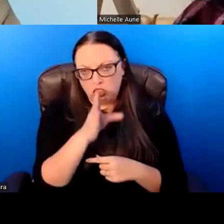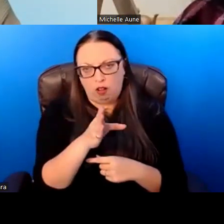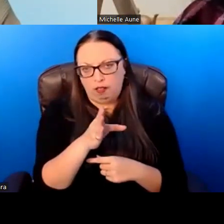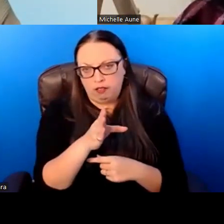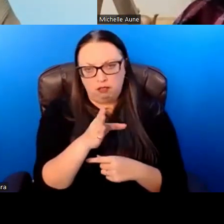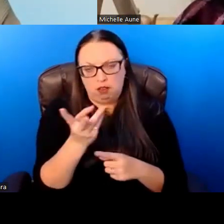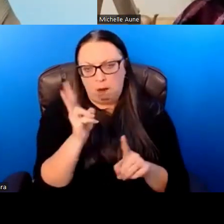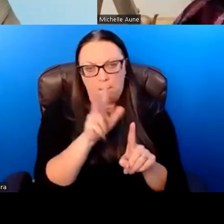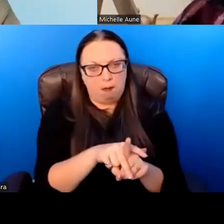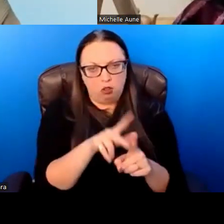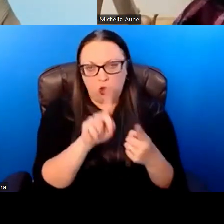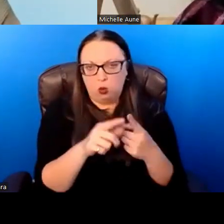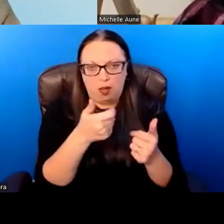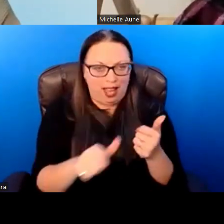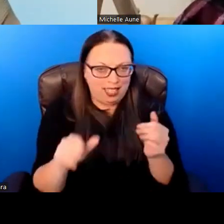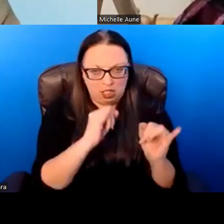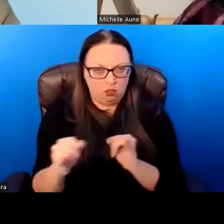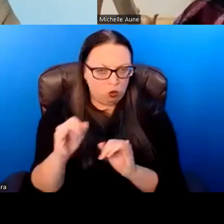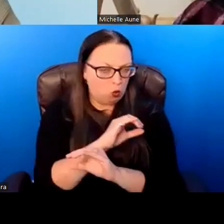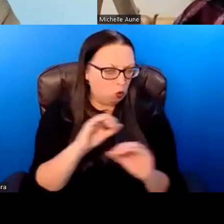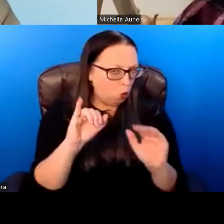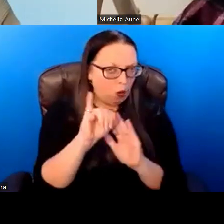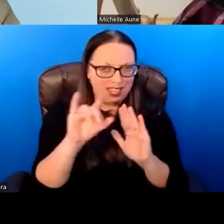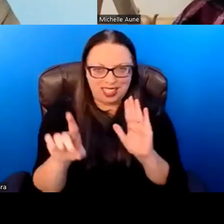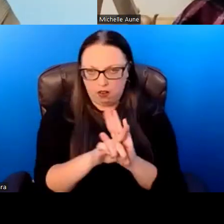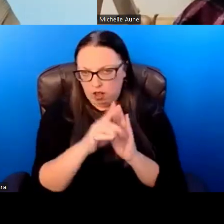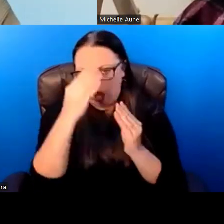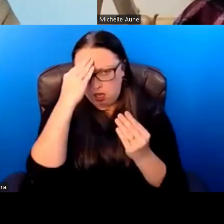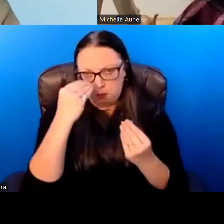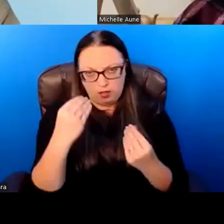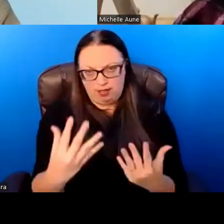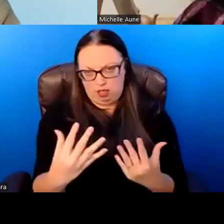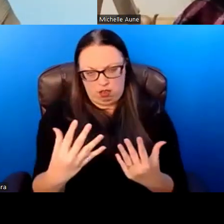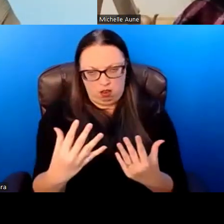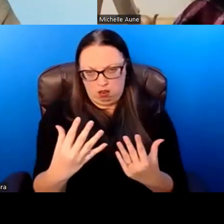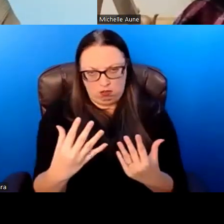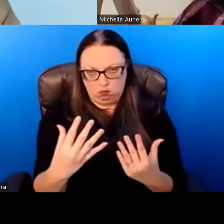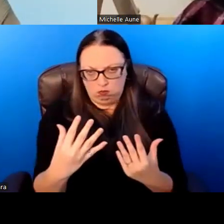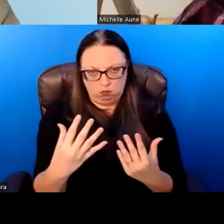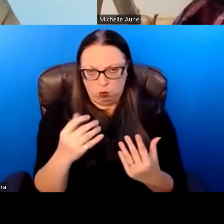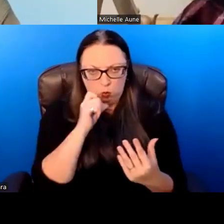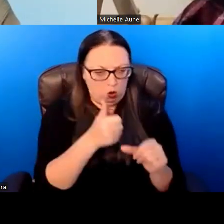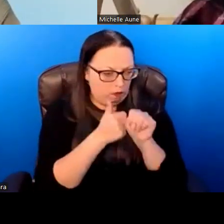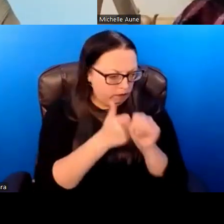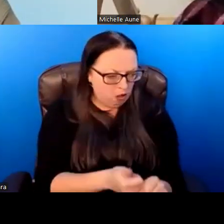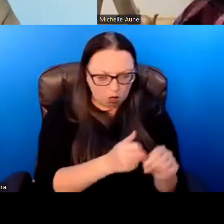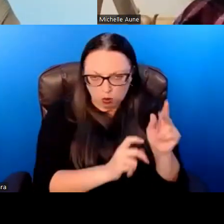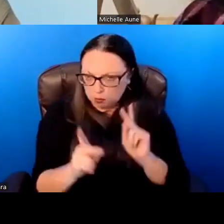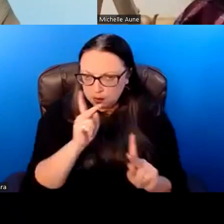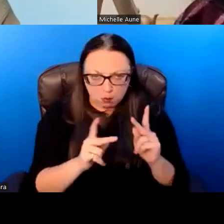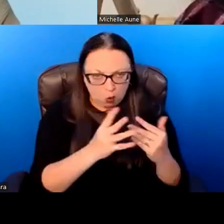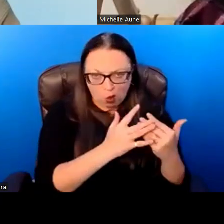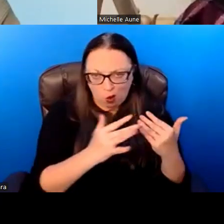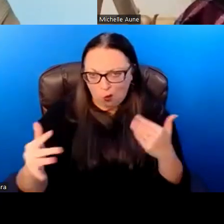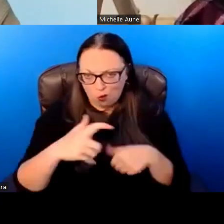to any individual. So there's no identifiable data in any of it. So we're not tracking people over time